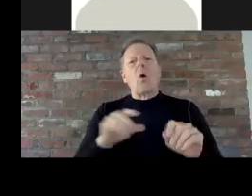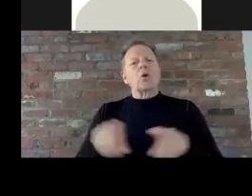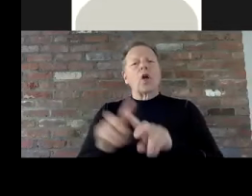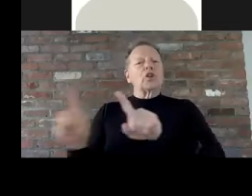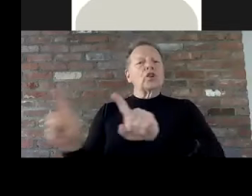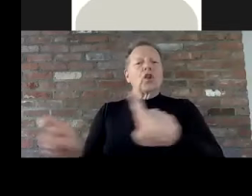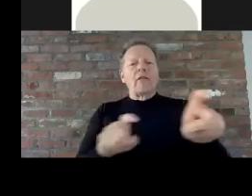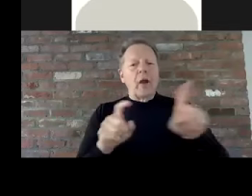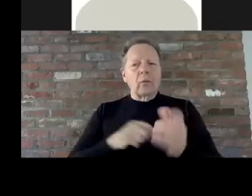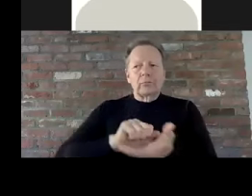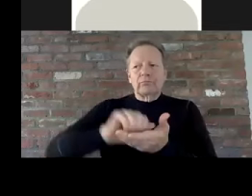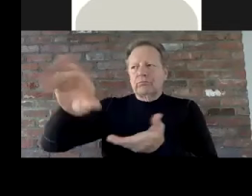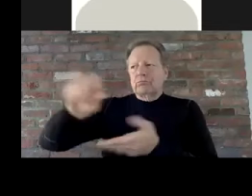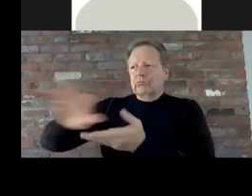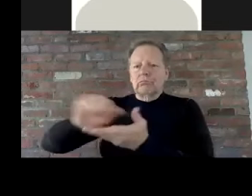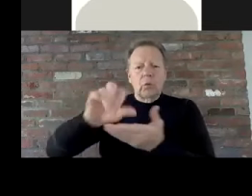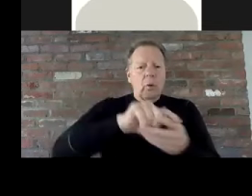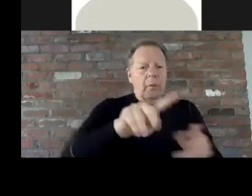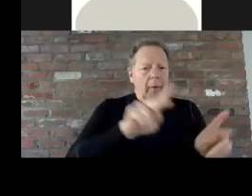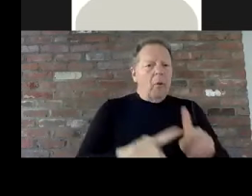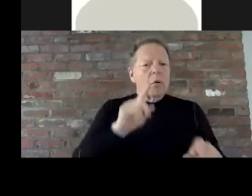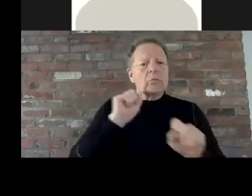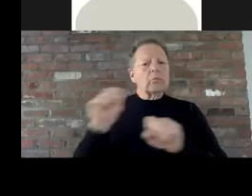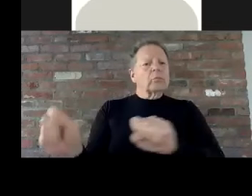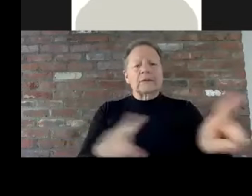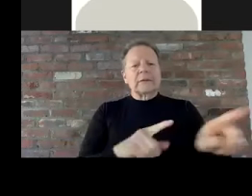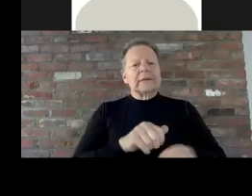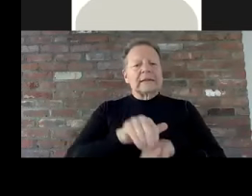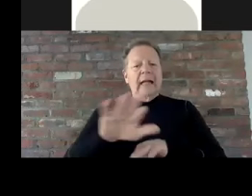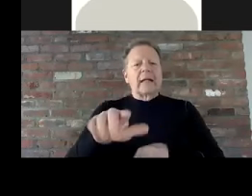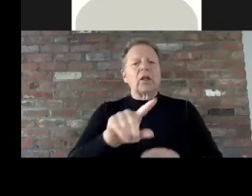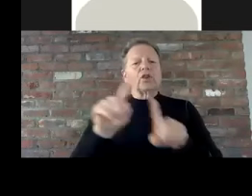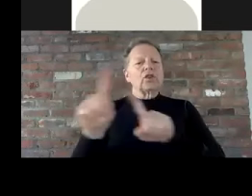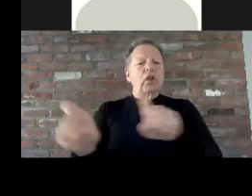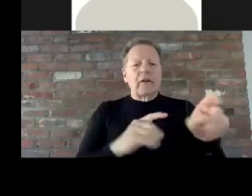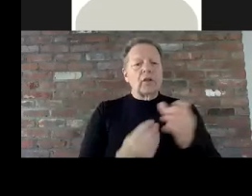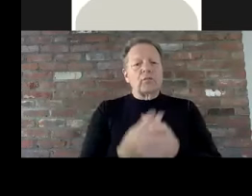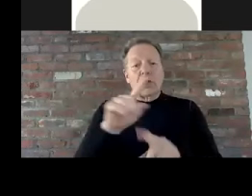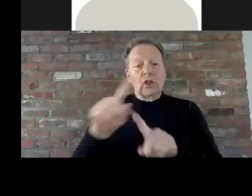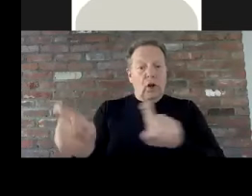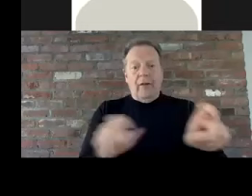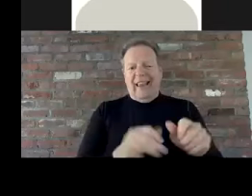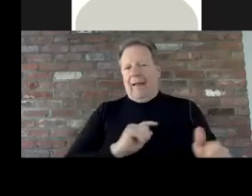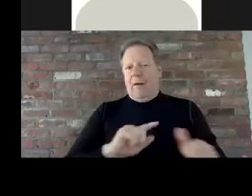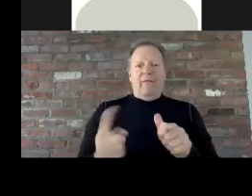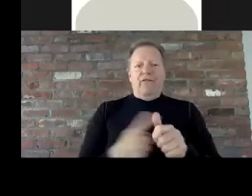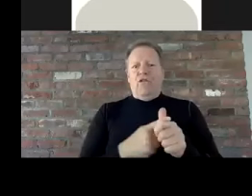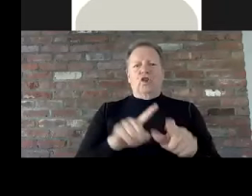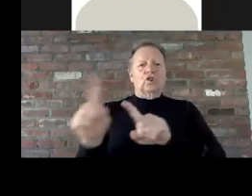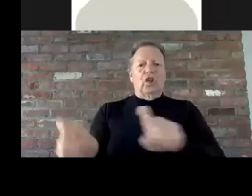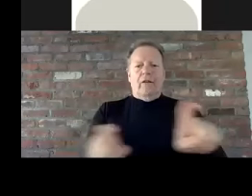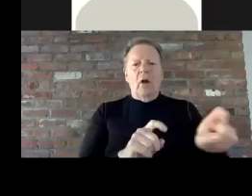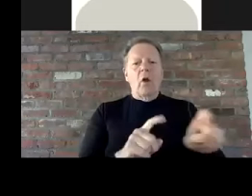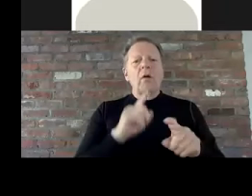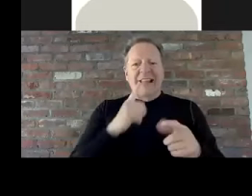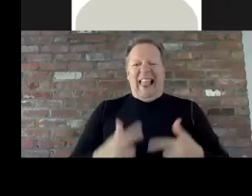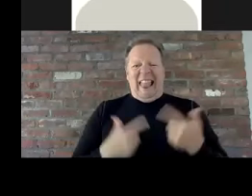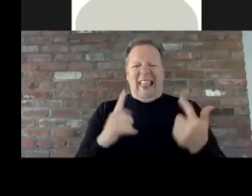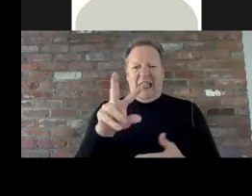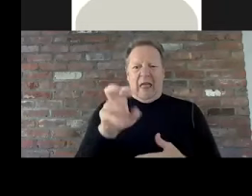each season, or we will be putting out surveys each season. Our spring survey, which is our first survey, is currently live